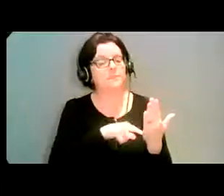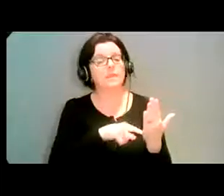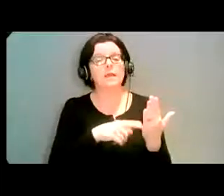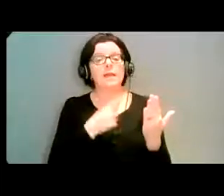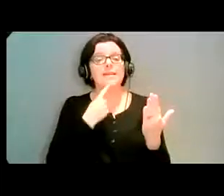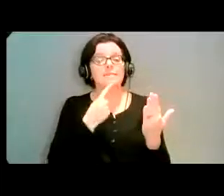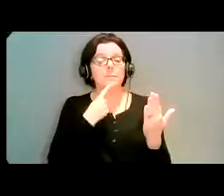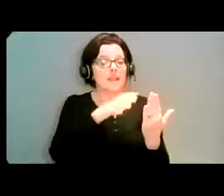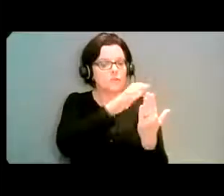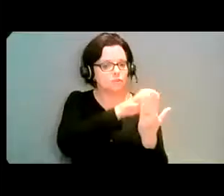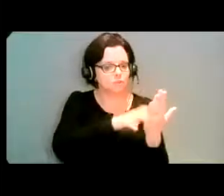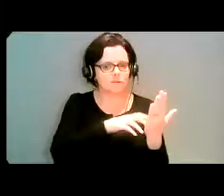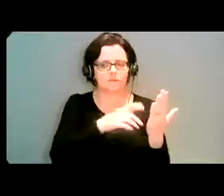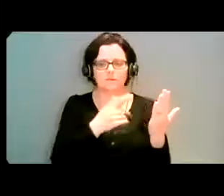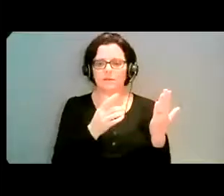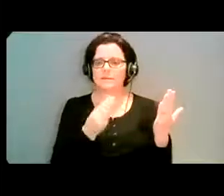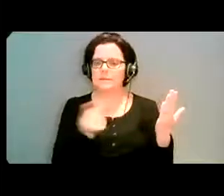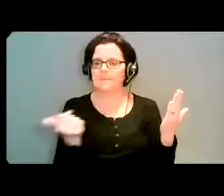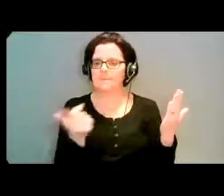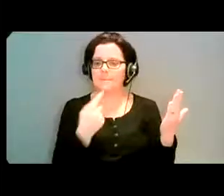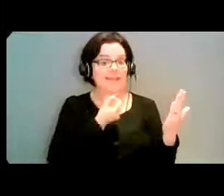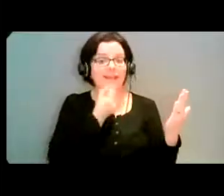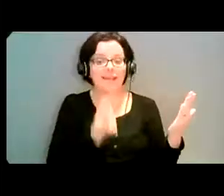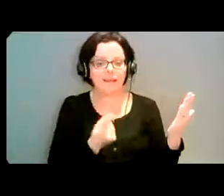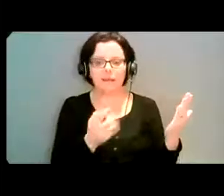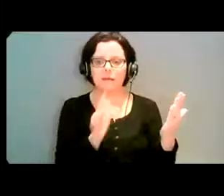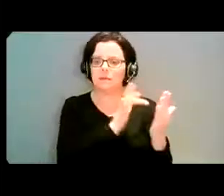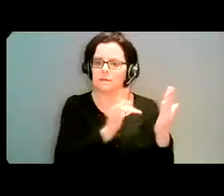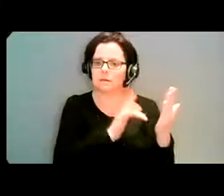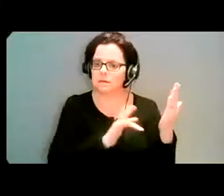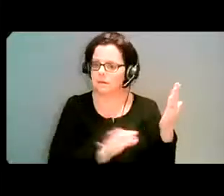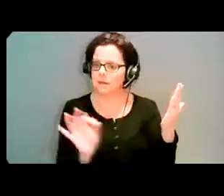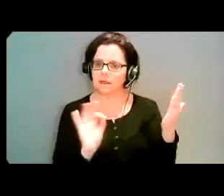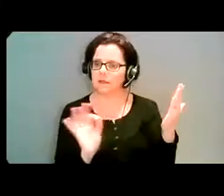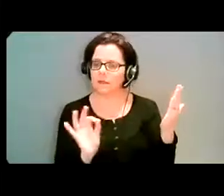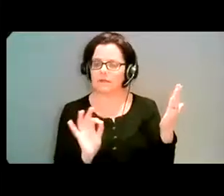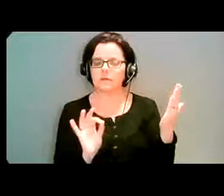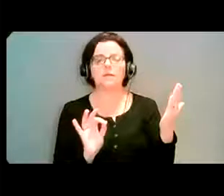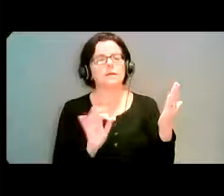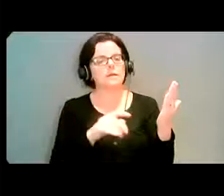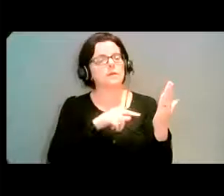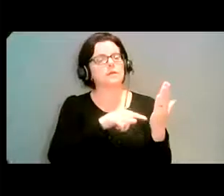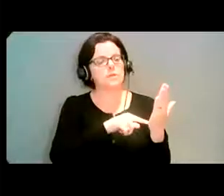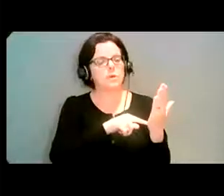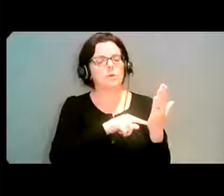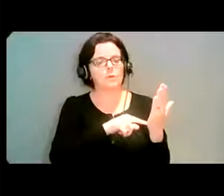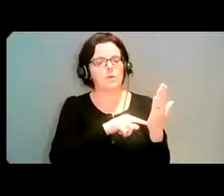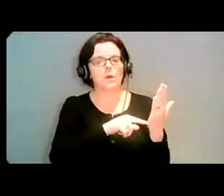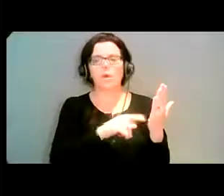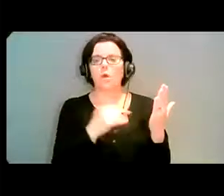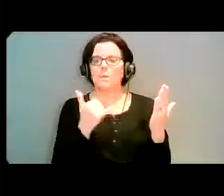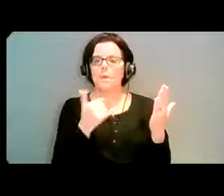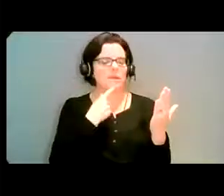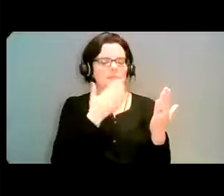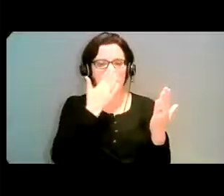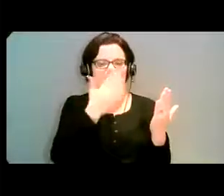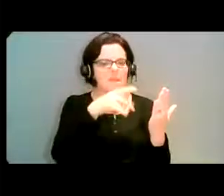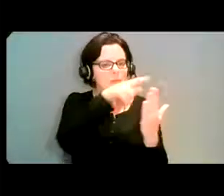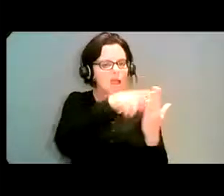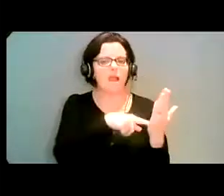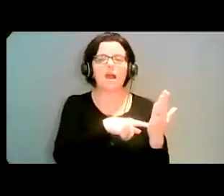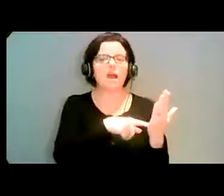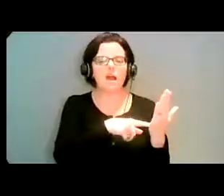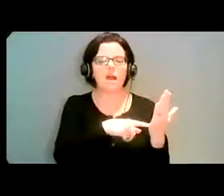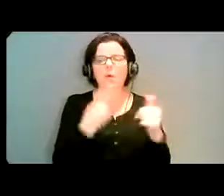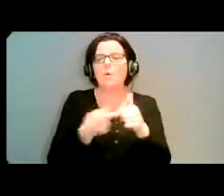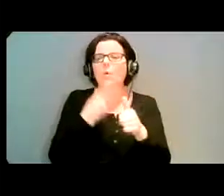information omitted, and as I say, sometimes it feels like it's like an electronic template